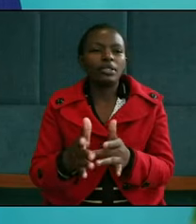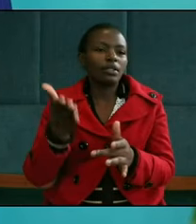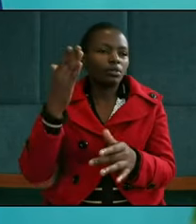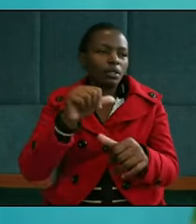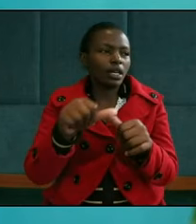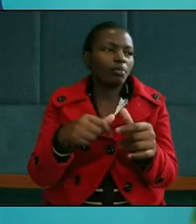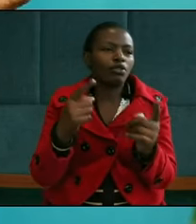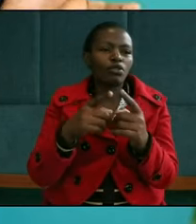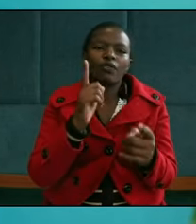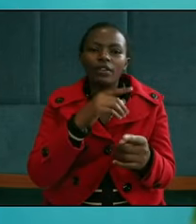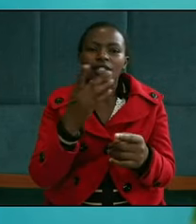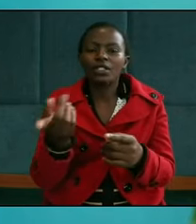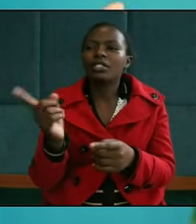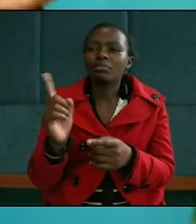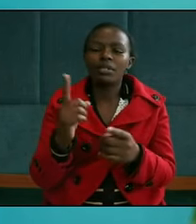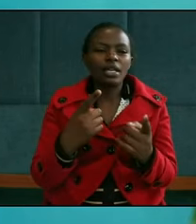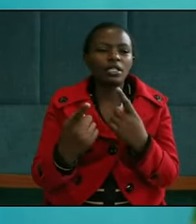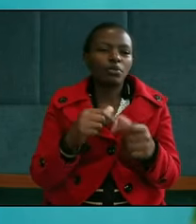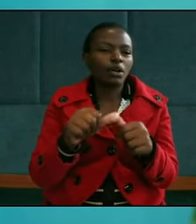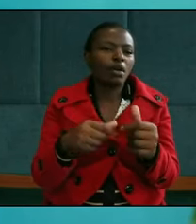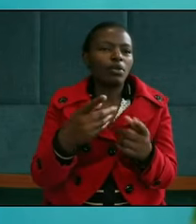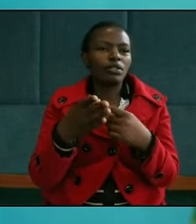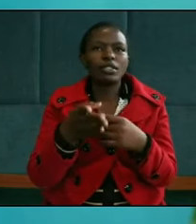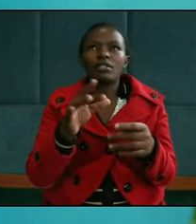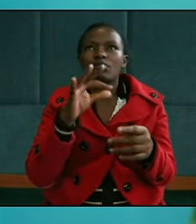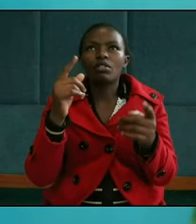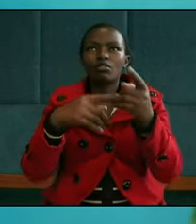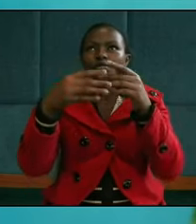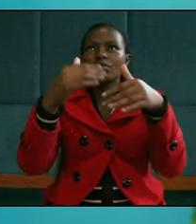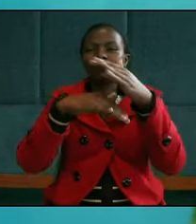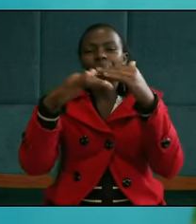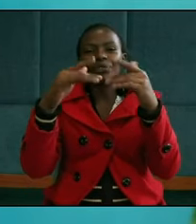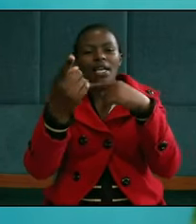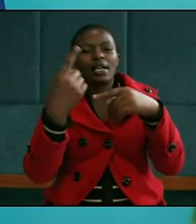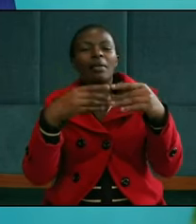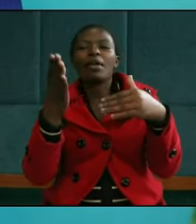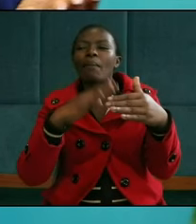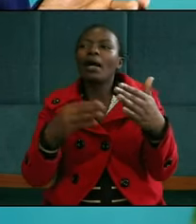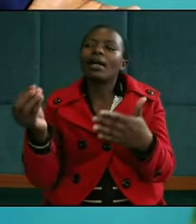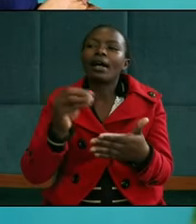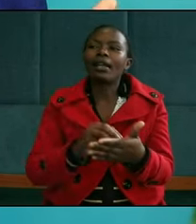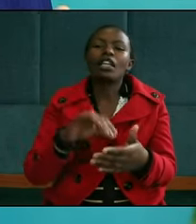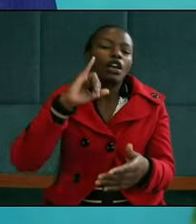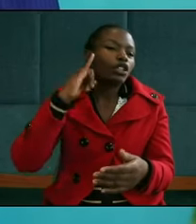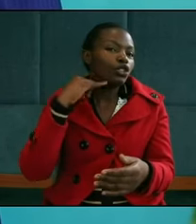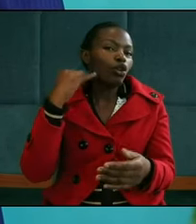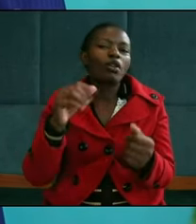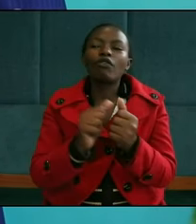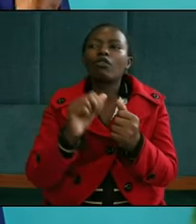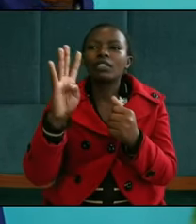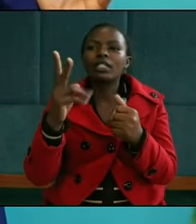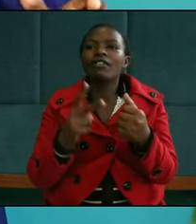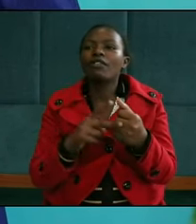he spoke about his going to heaven and coming back again. John 14, 1 to 3, let not your heart be